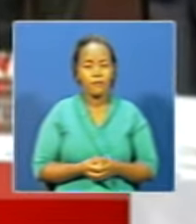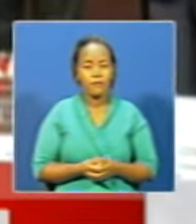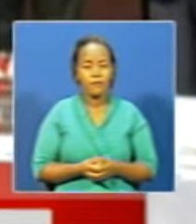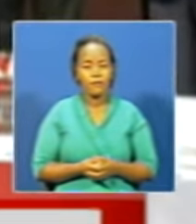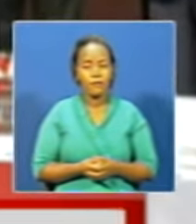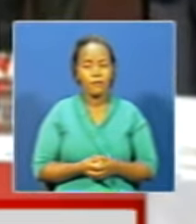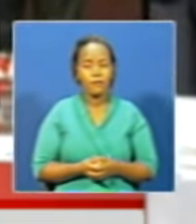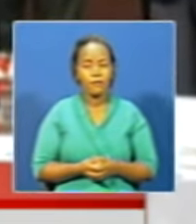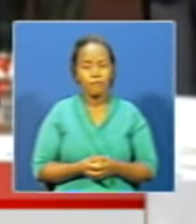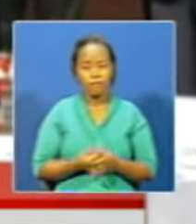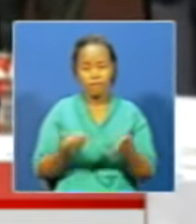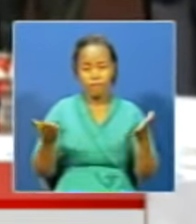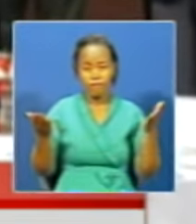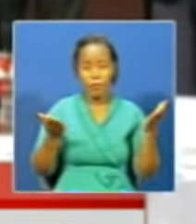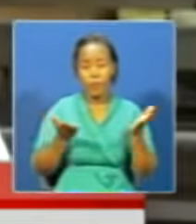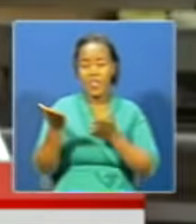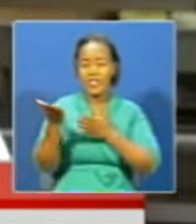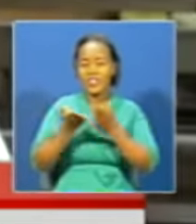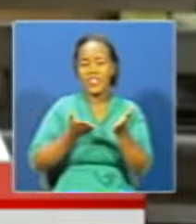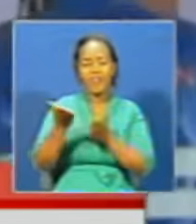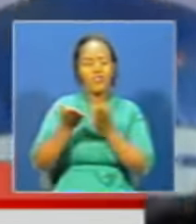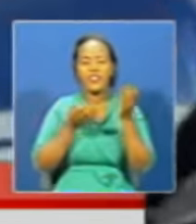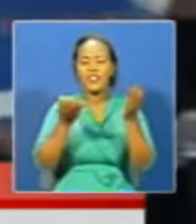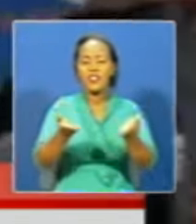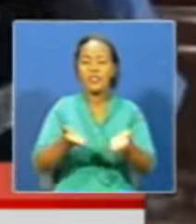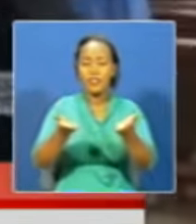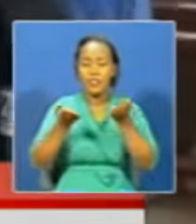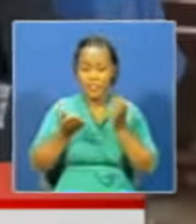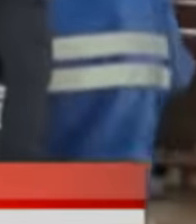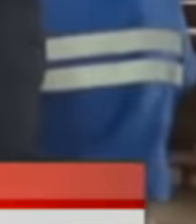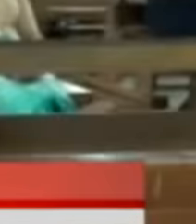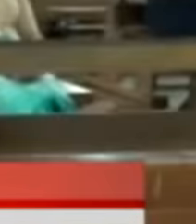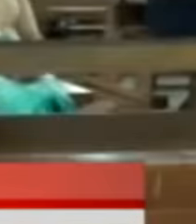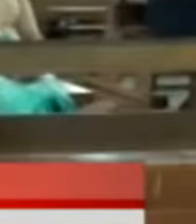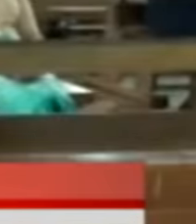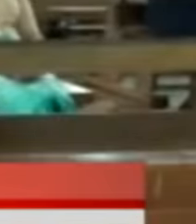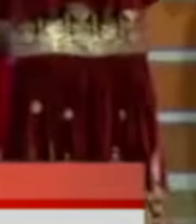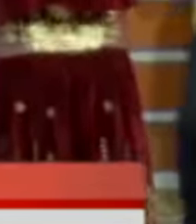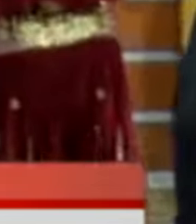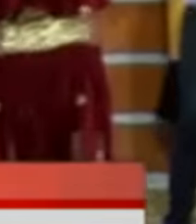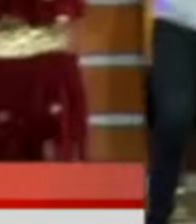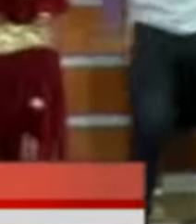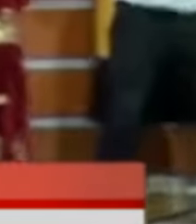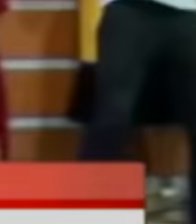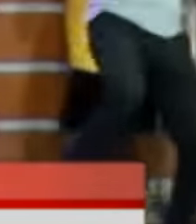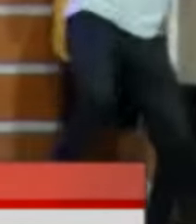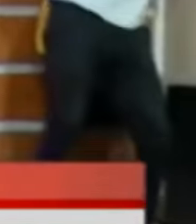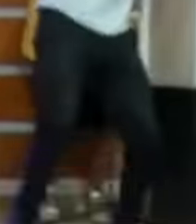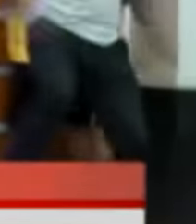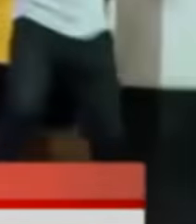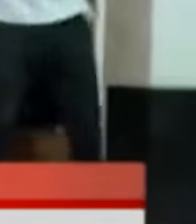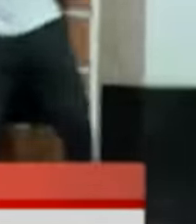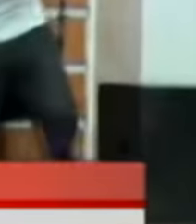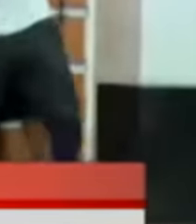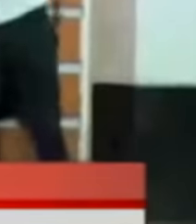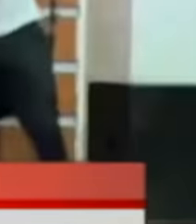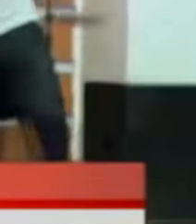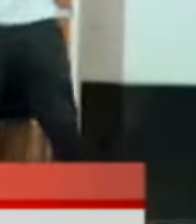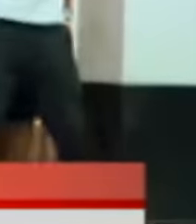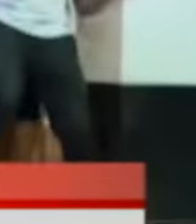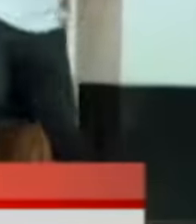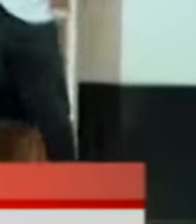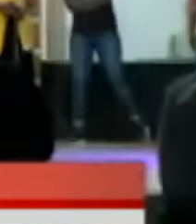Their services still needed. Government extends Interfaith Council mandate to the end of the year to help in the